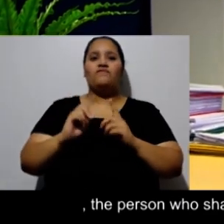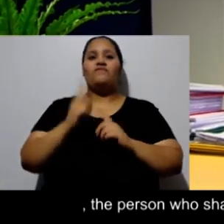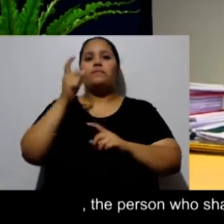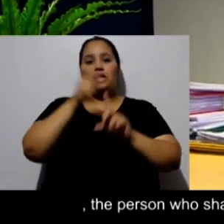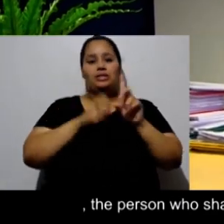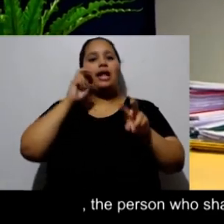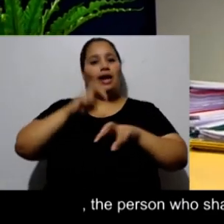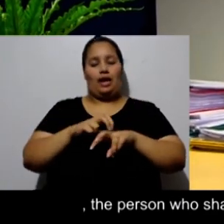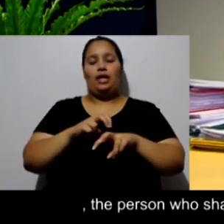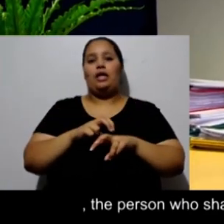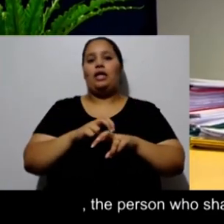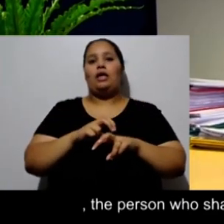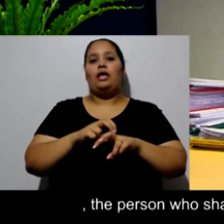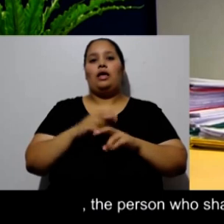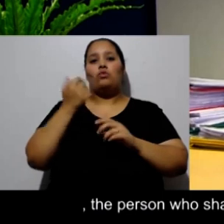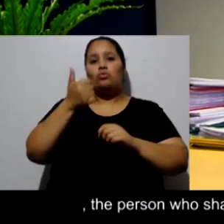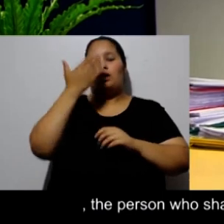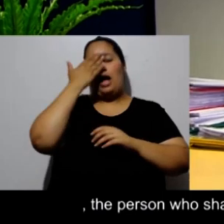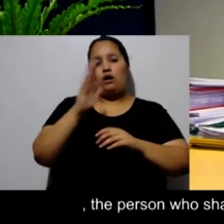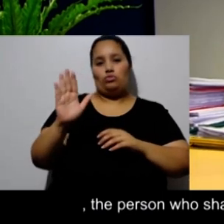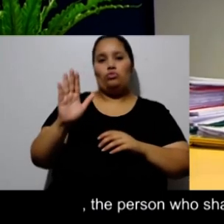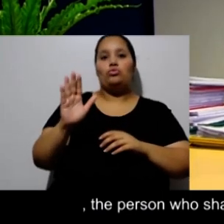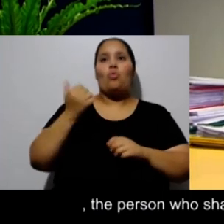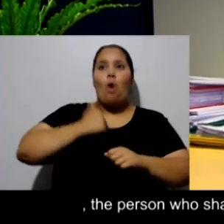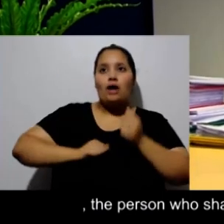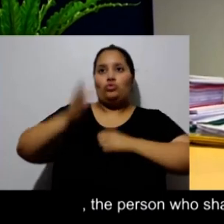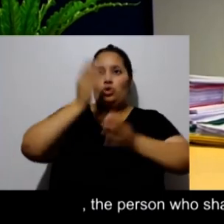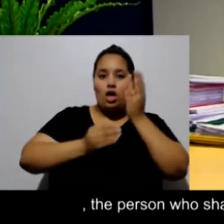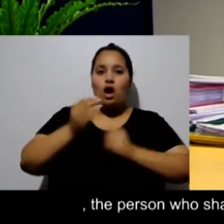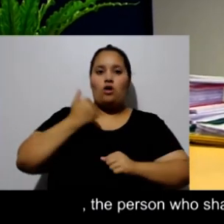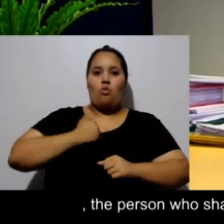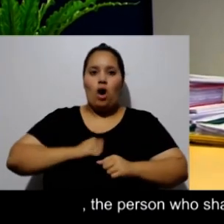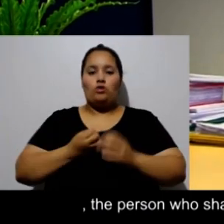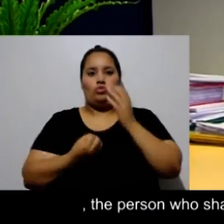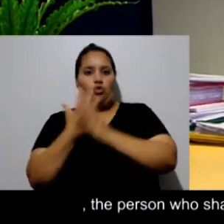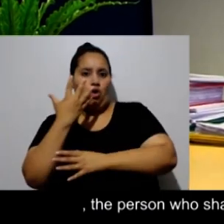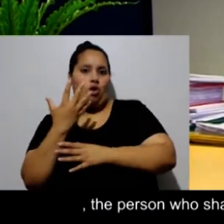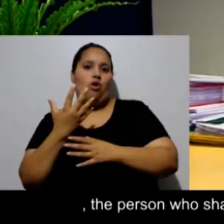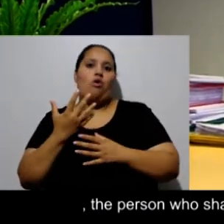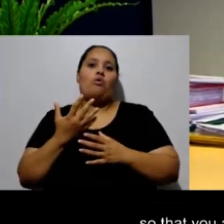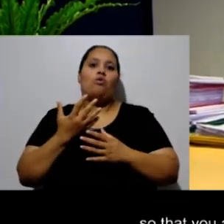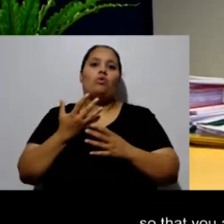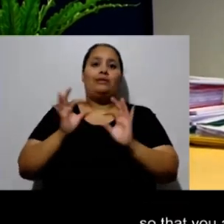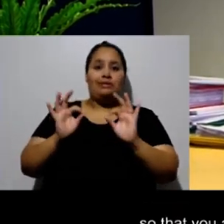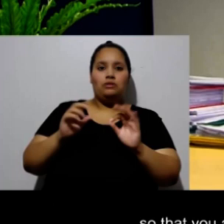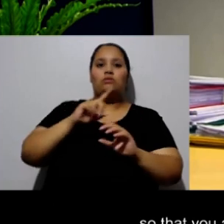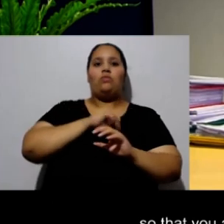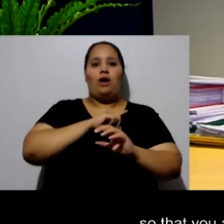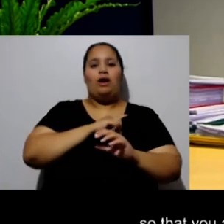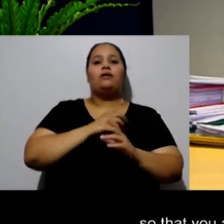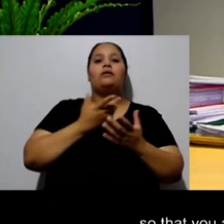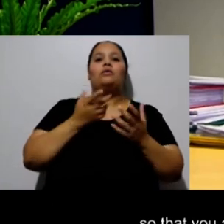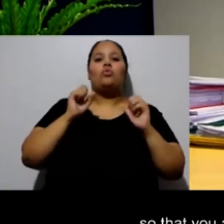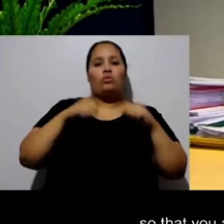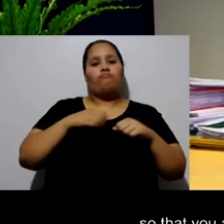the person also needs to have the attitude of, wants to learn, wants to grow, so that